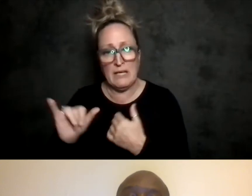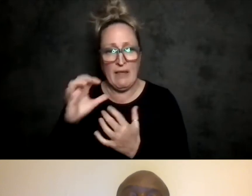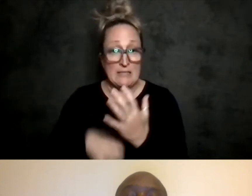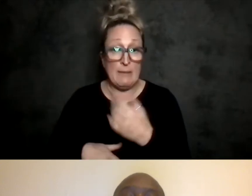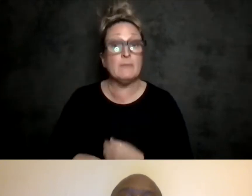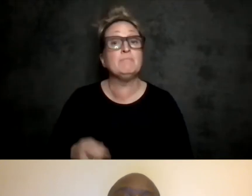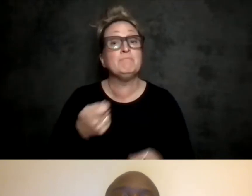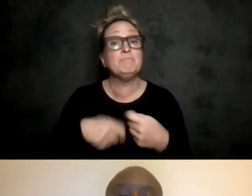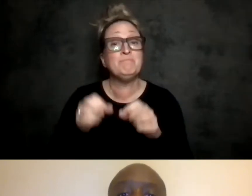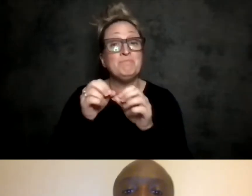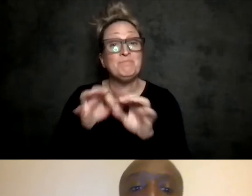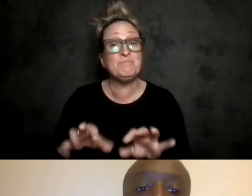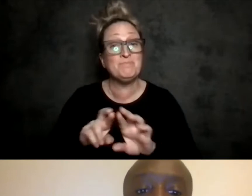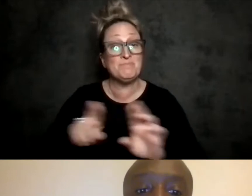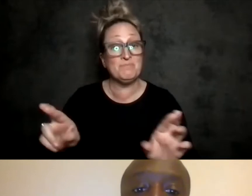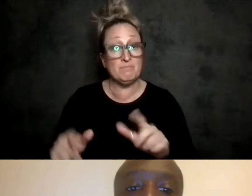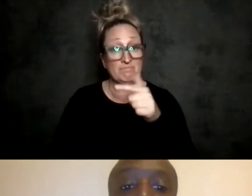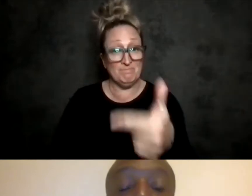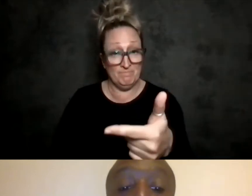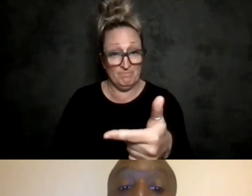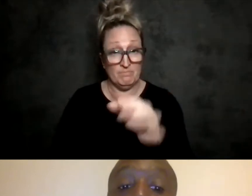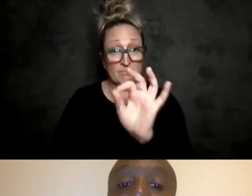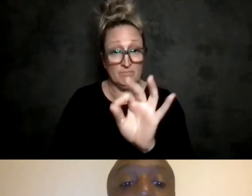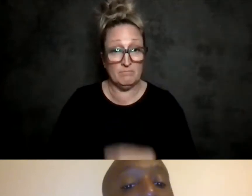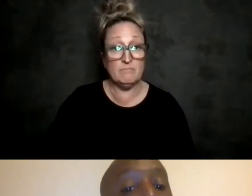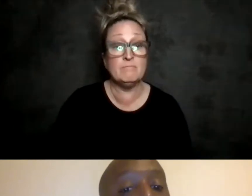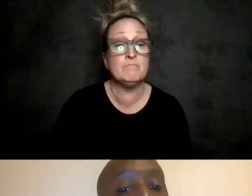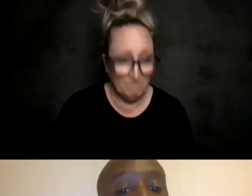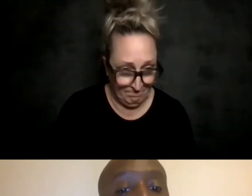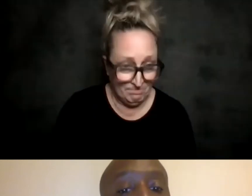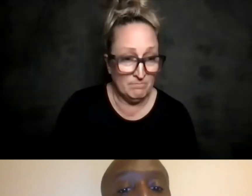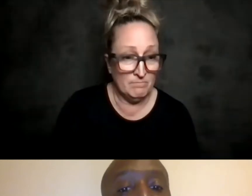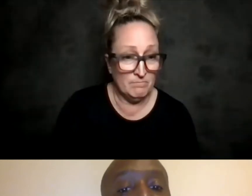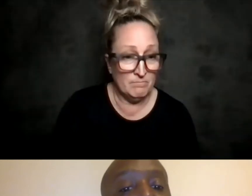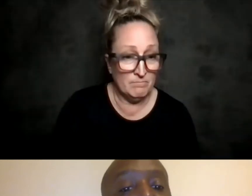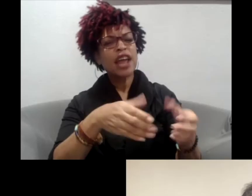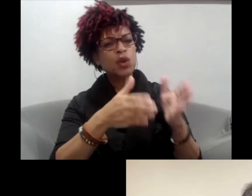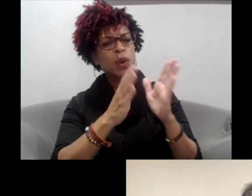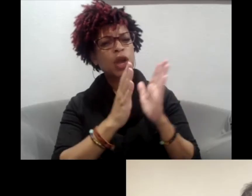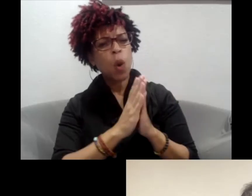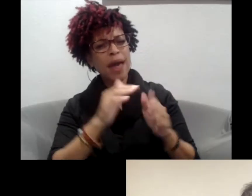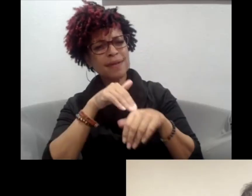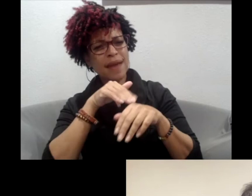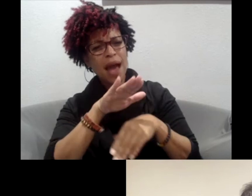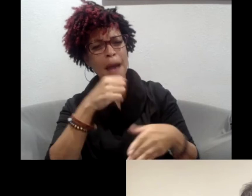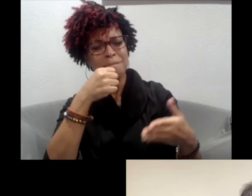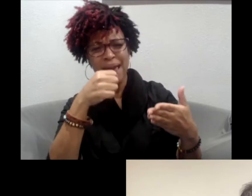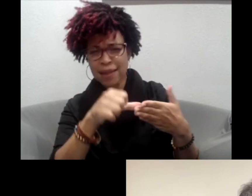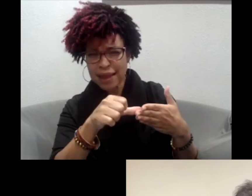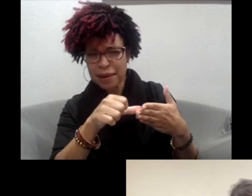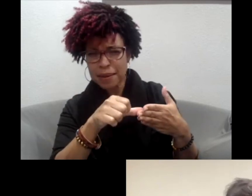statement. Thank you, Ben. Another question. Can you request a mail-in ballot and then change your mind and vote in